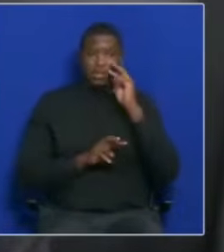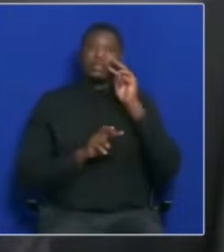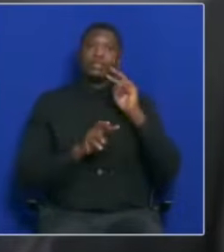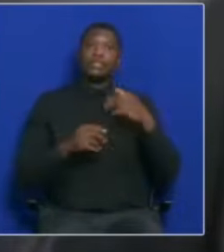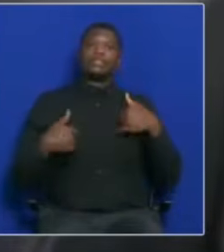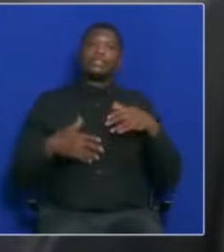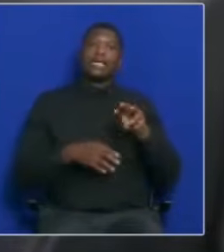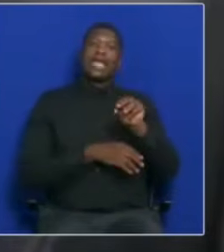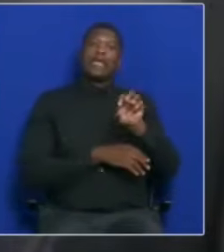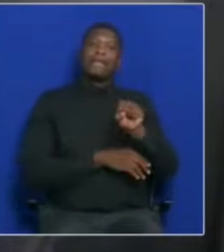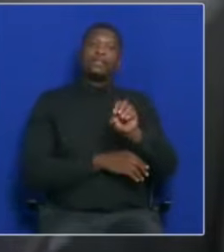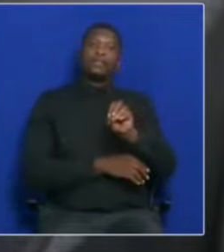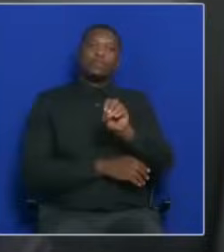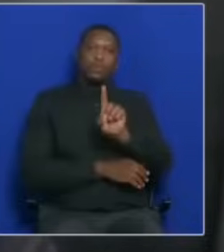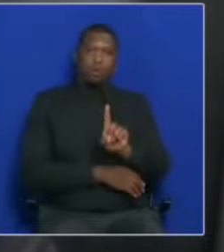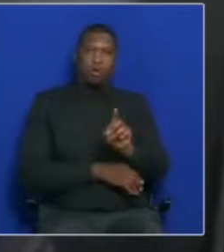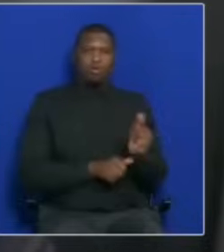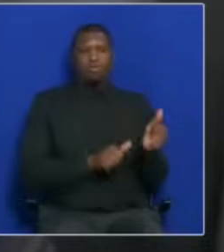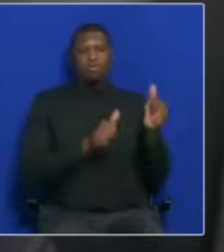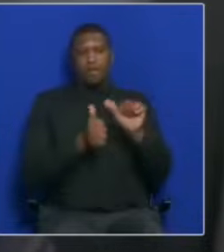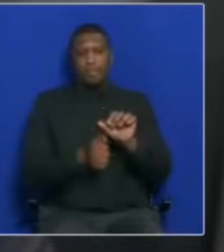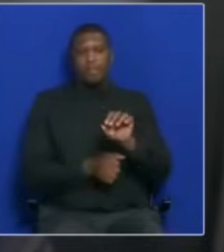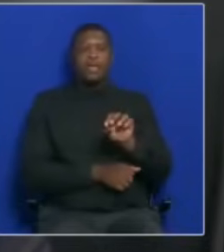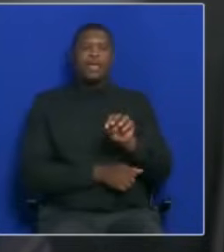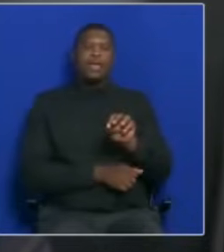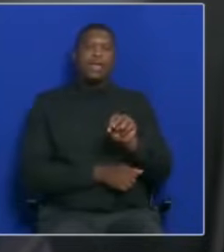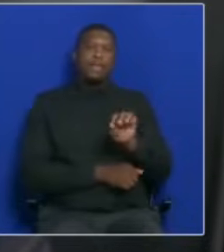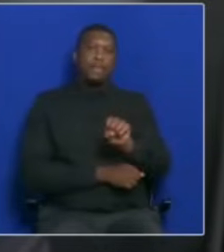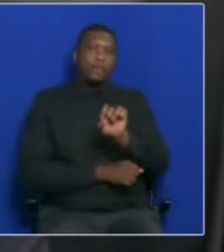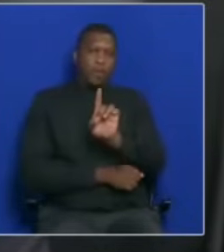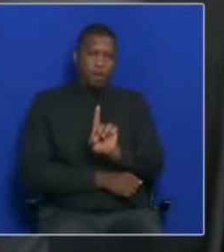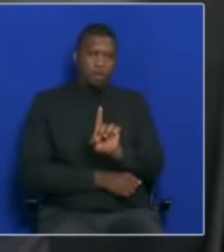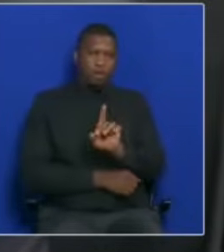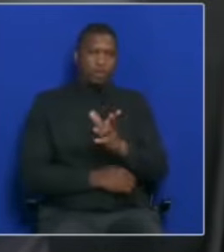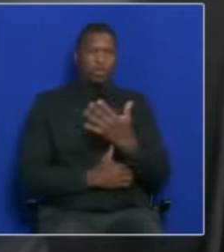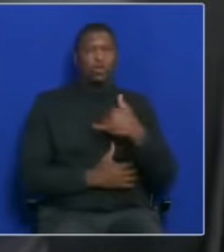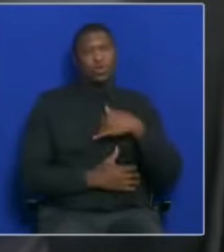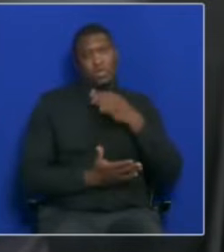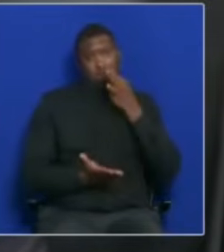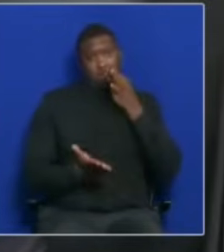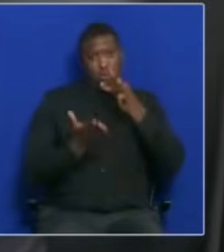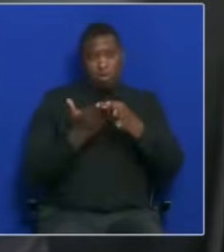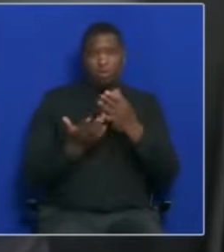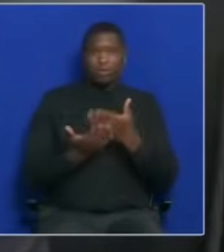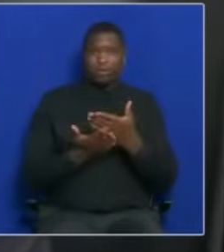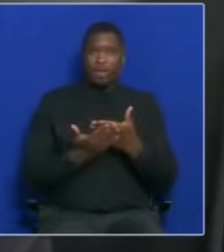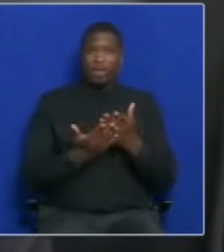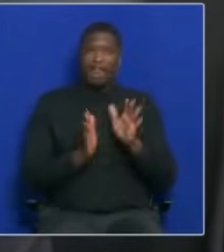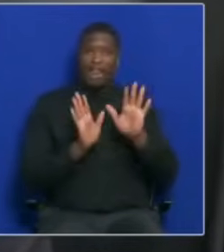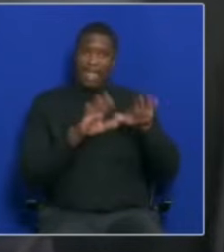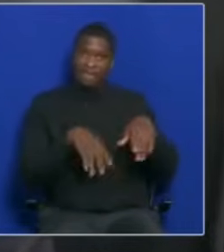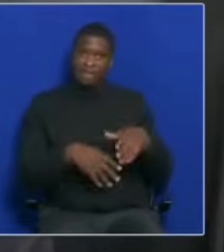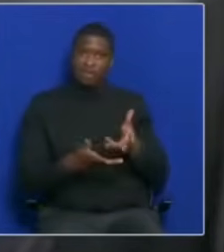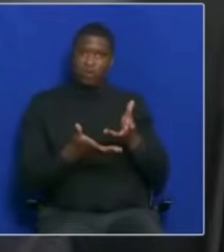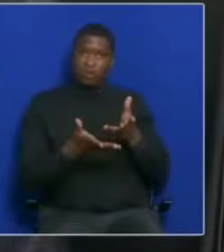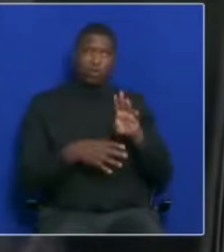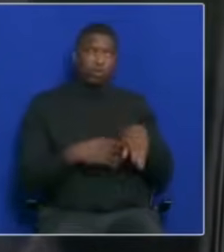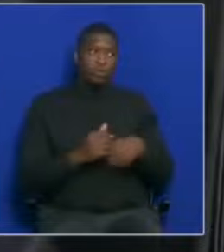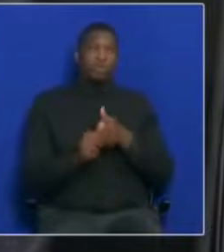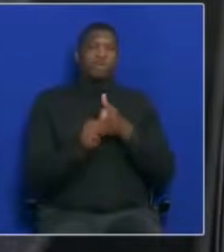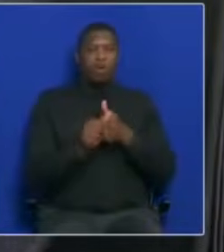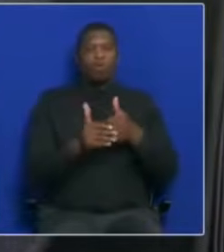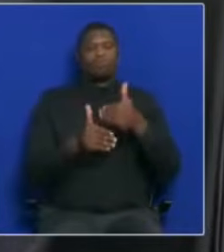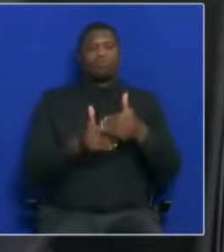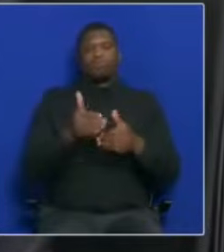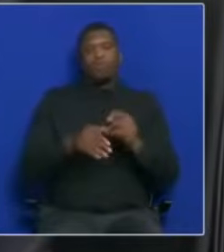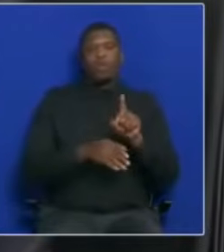is MS1. But we propose to leave it like that. Alternatively, we'll go 1.1. But